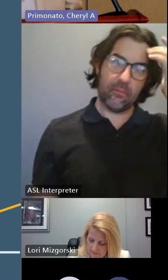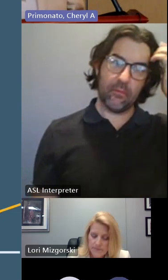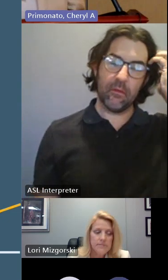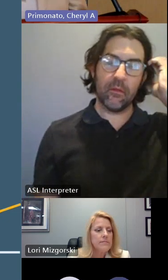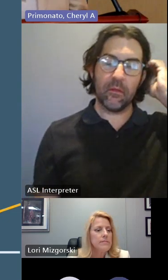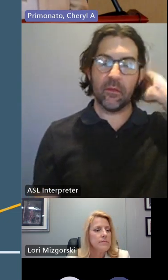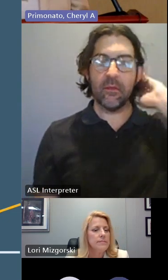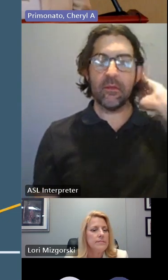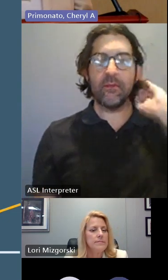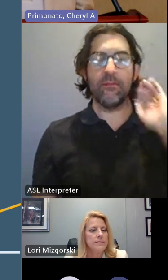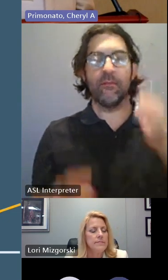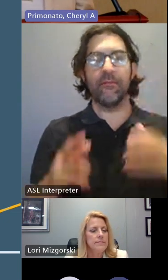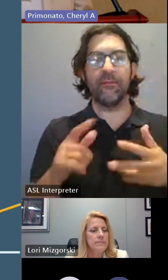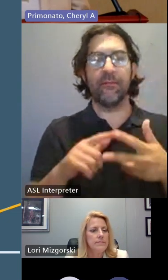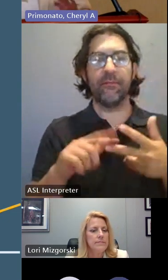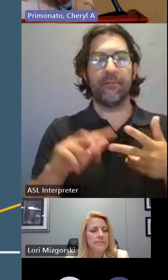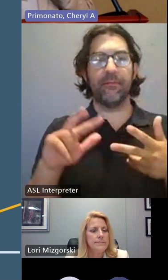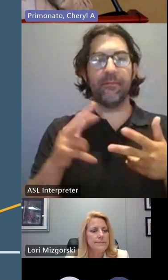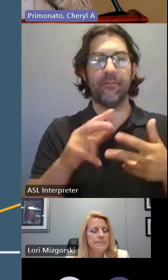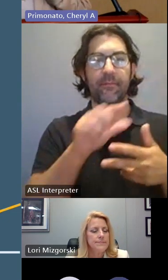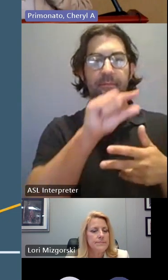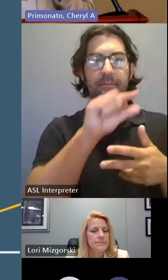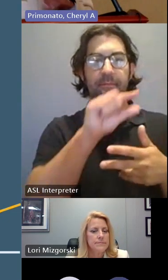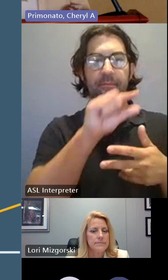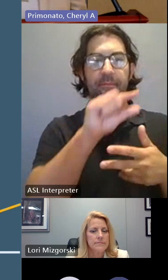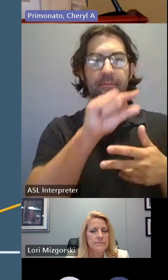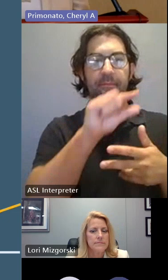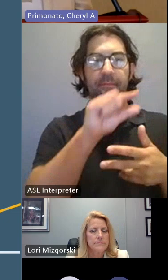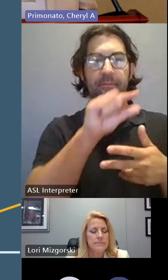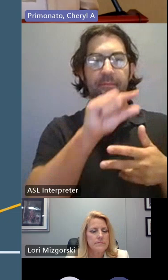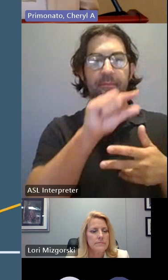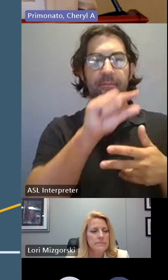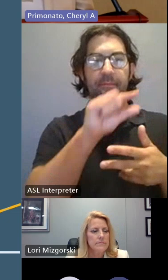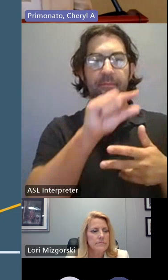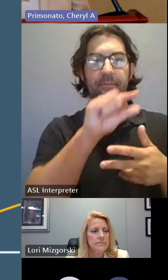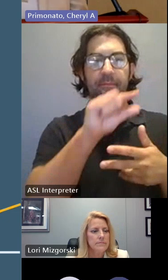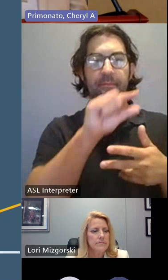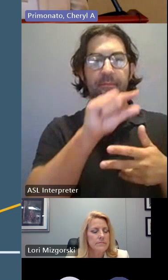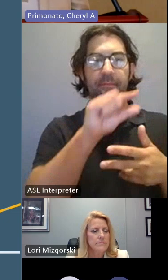coach radiator assemblies. This is solicitation